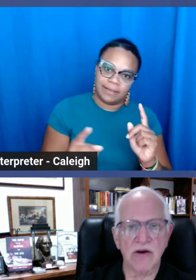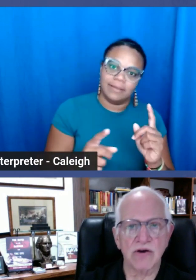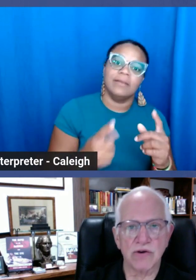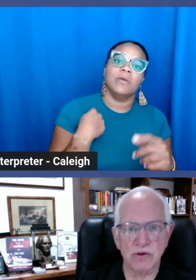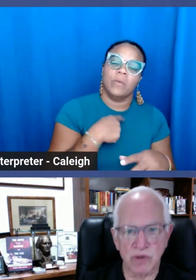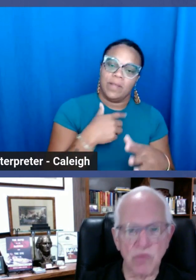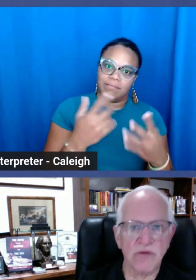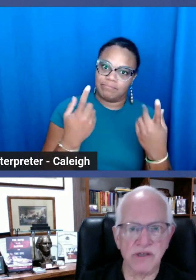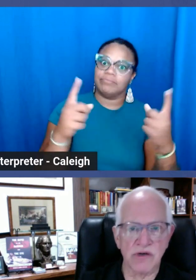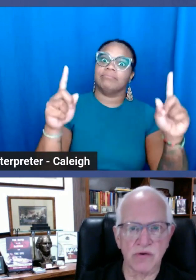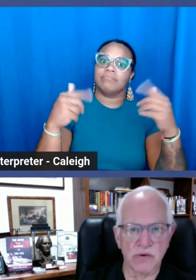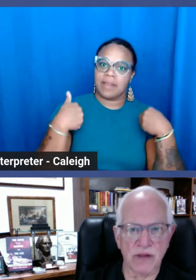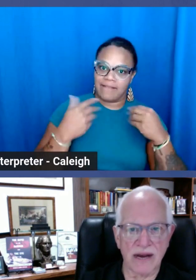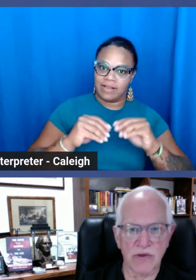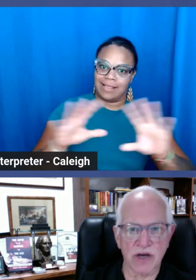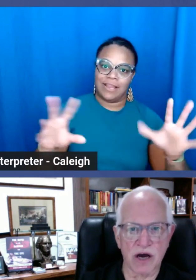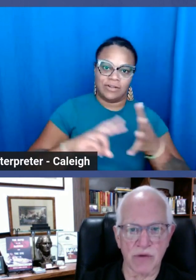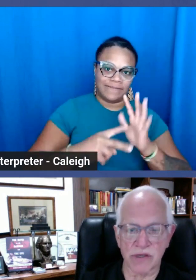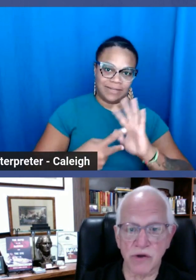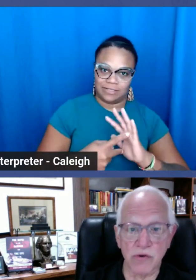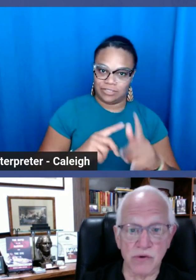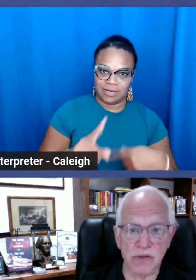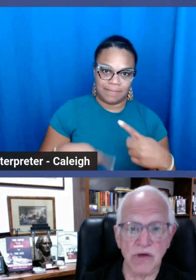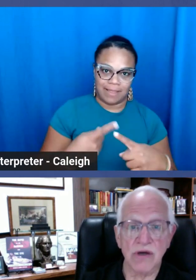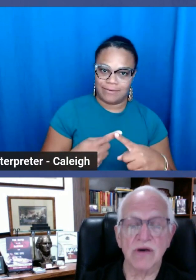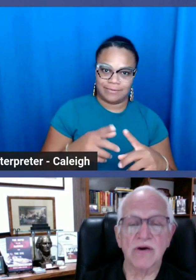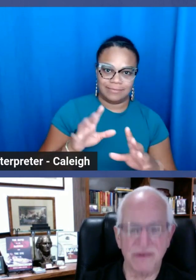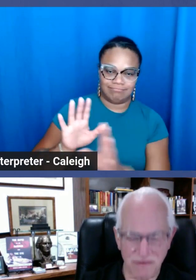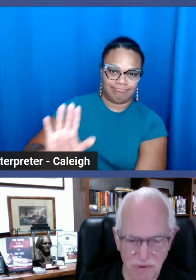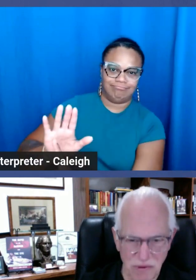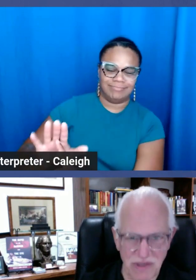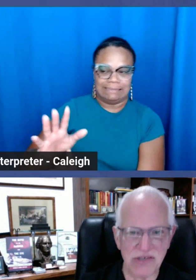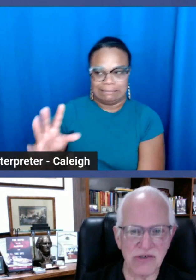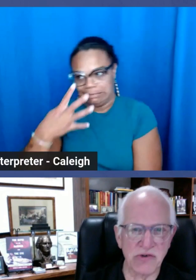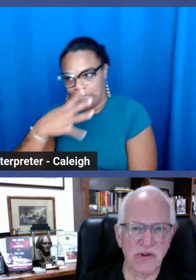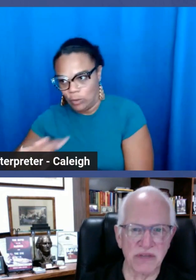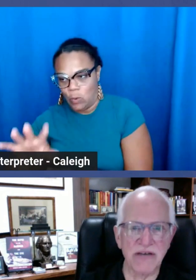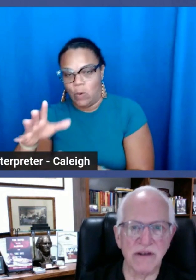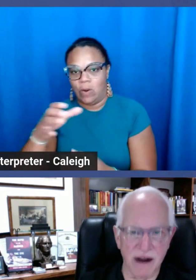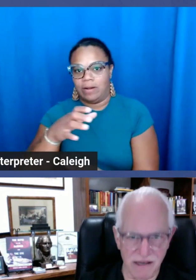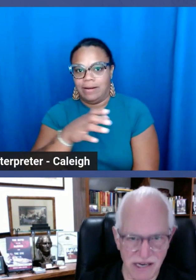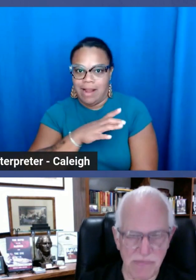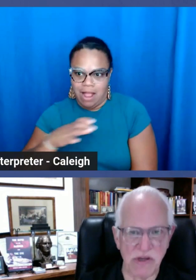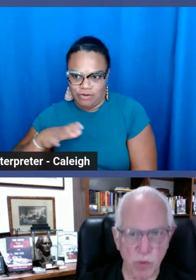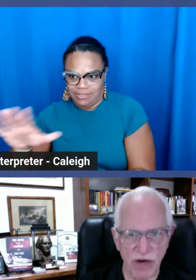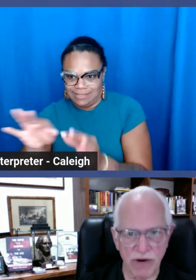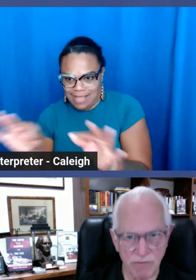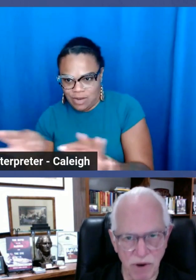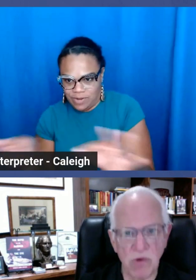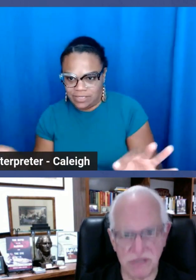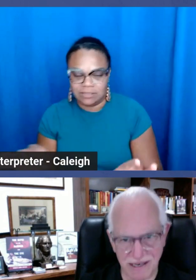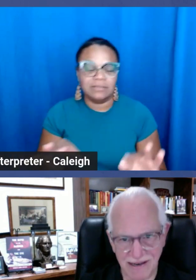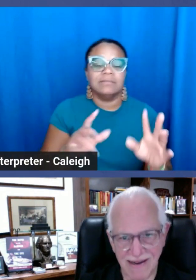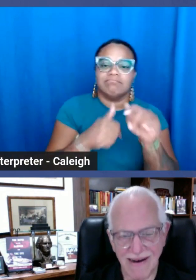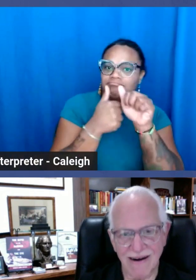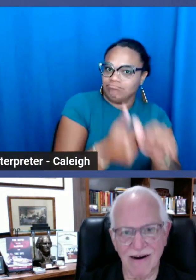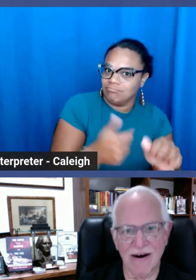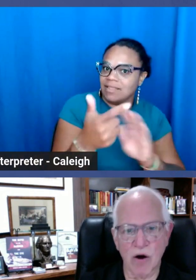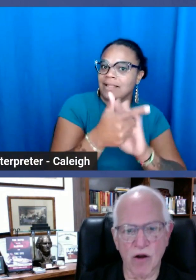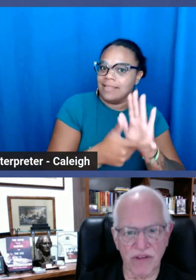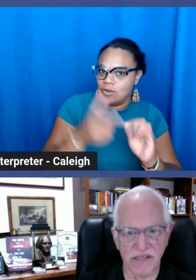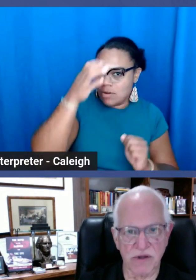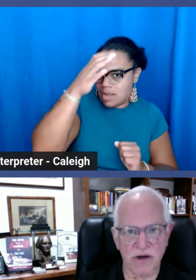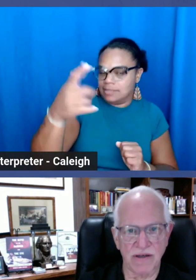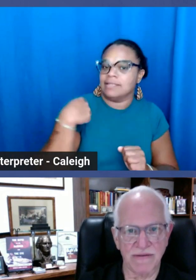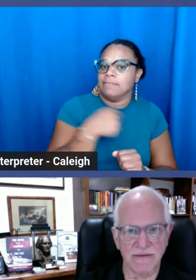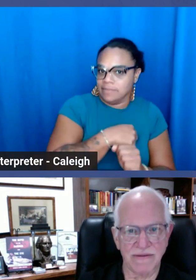saying, don't listen to the language Congress used, listen to the legal concepts that we are imposing